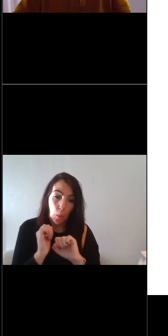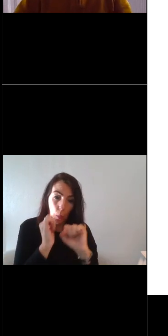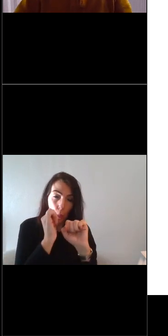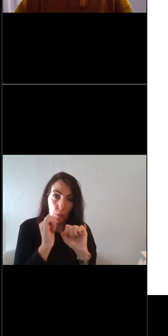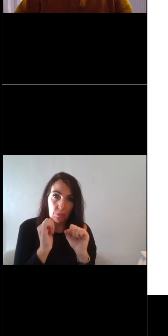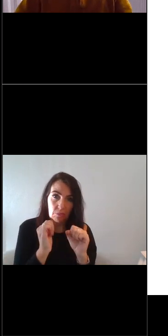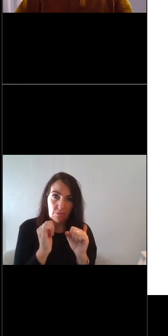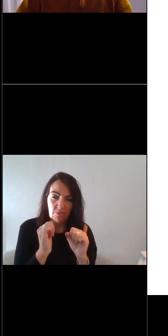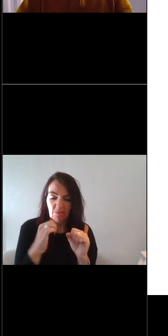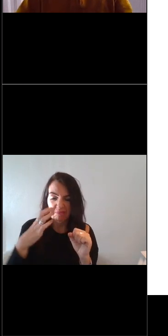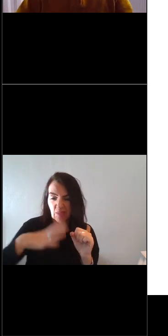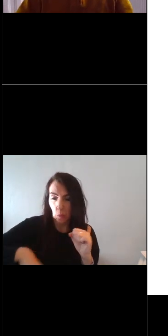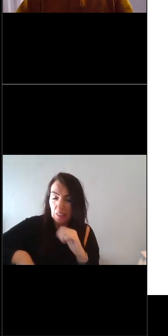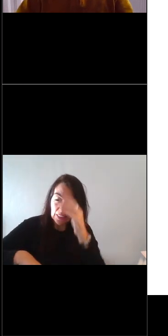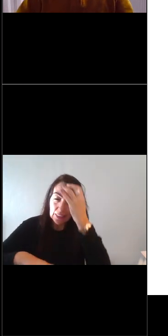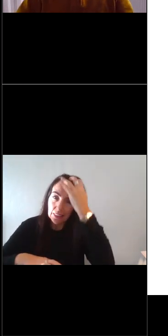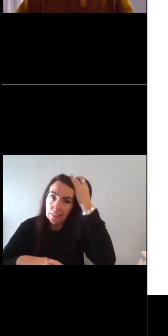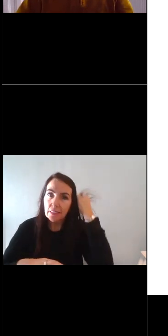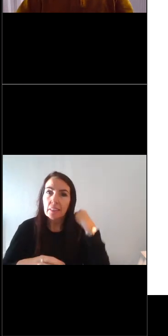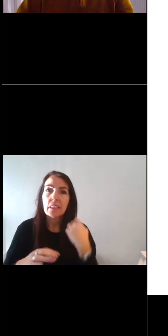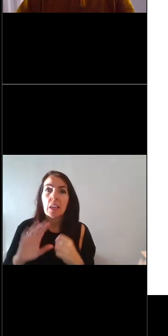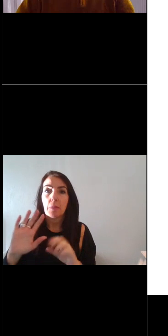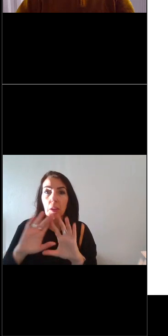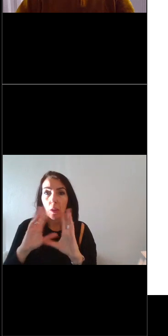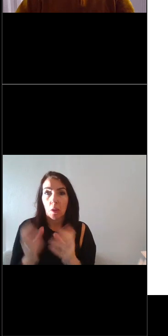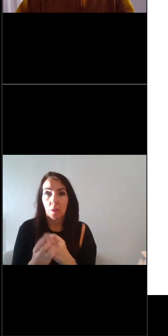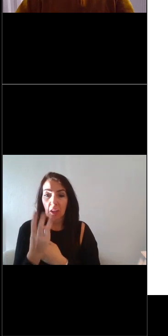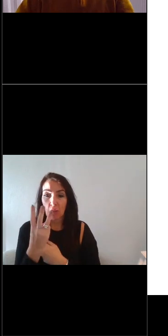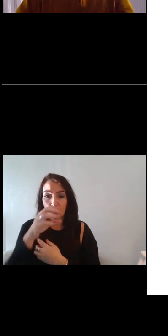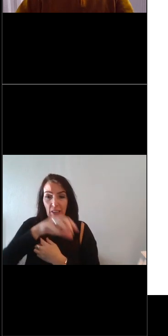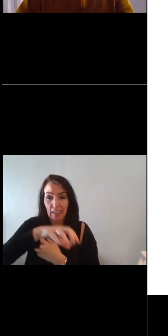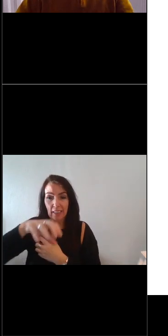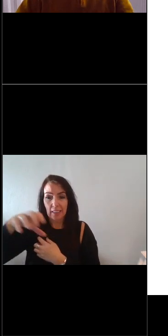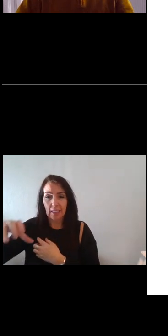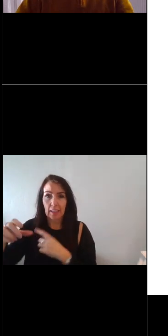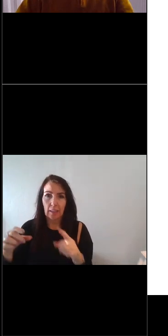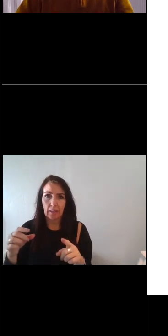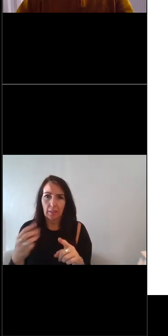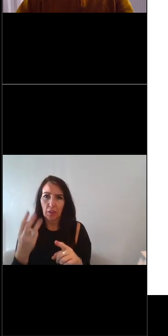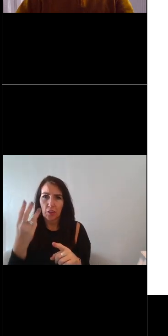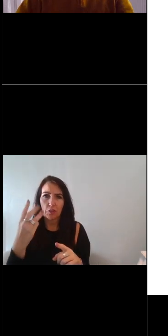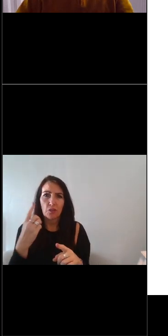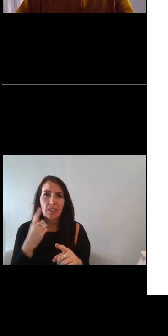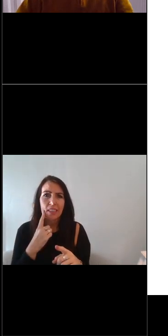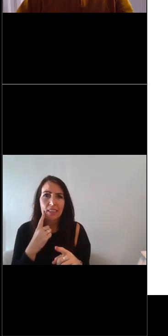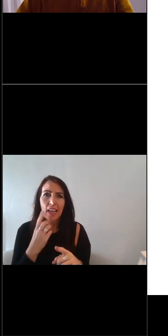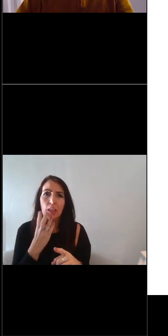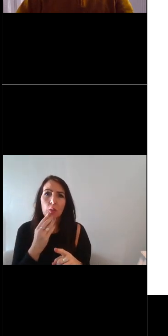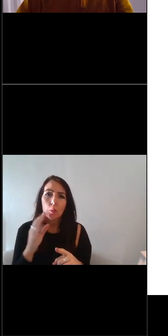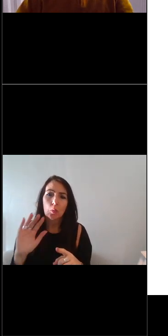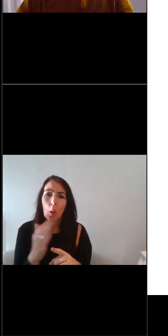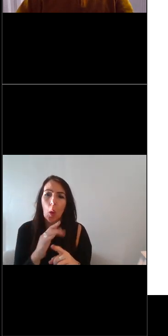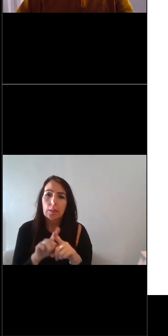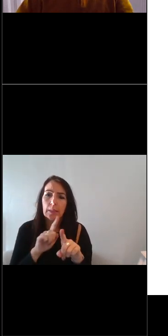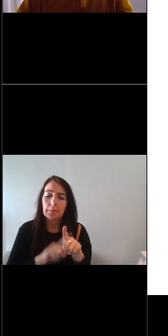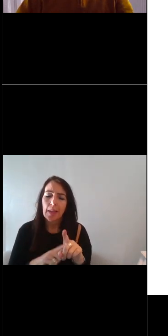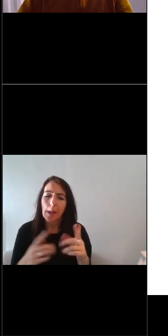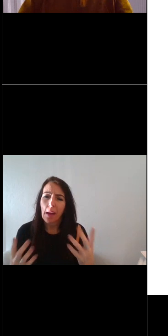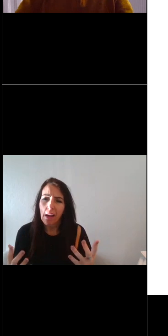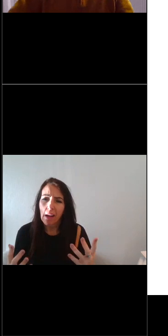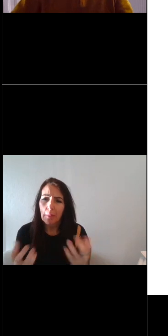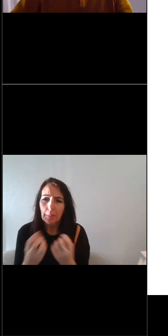needed. But when you put 3 vehicles together in one location, there's only 3 days where all 3 are used at the same time, and